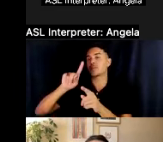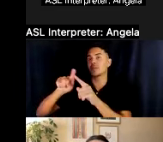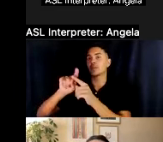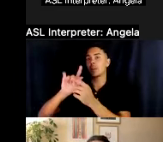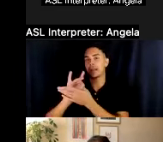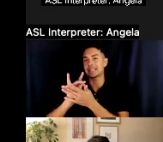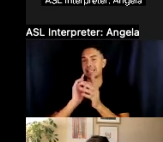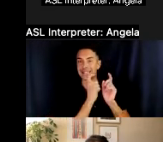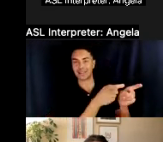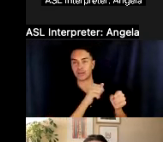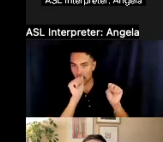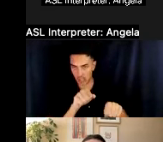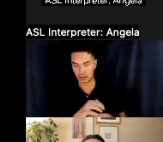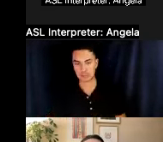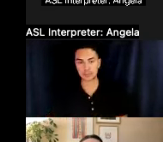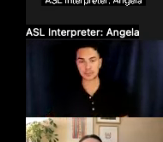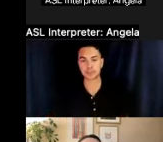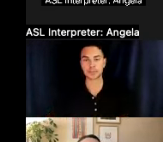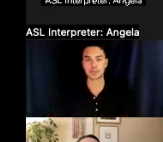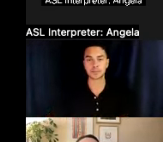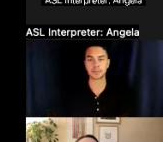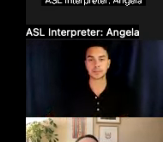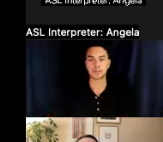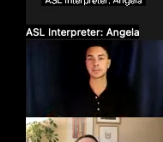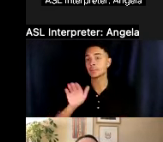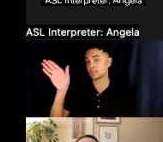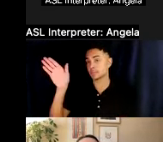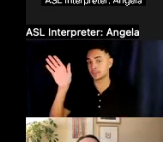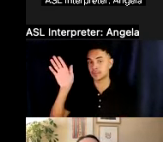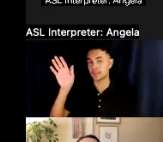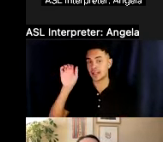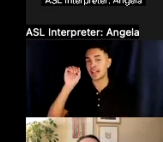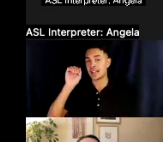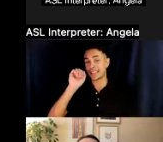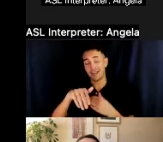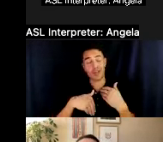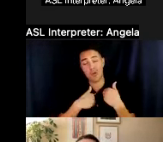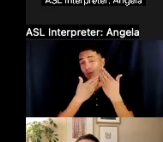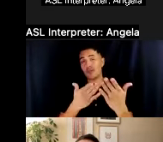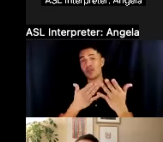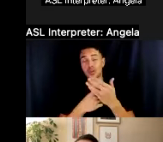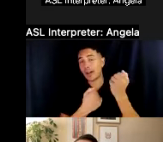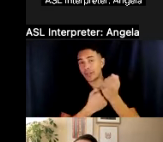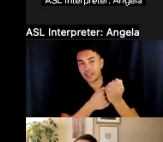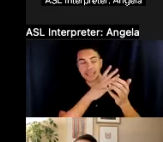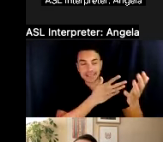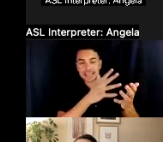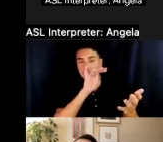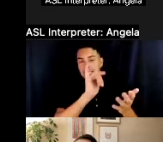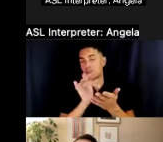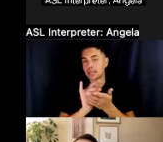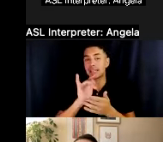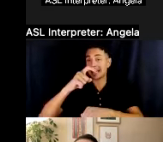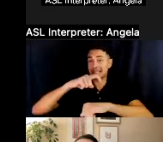healthcare providers will address this issue by offering that there is that window